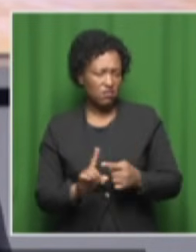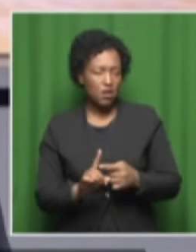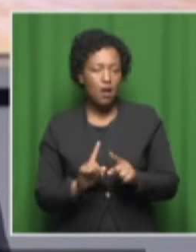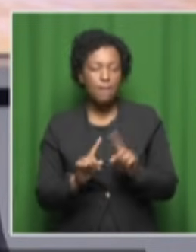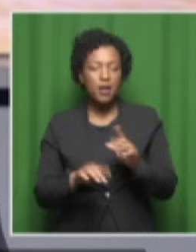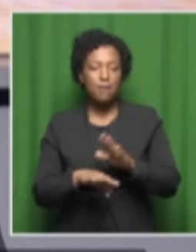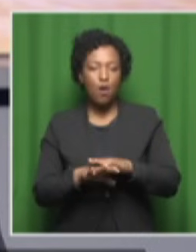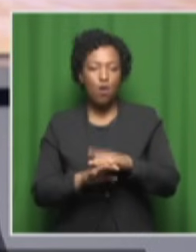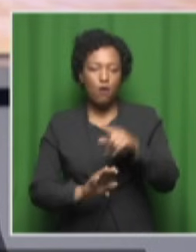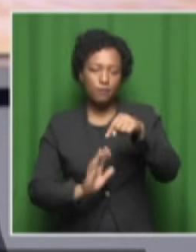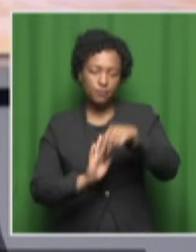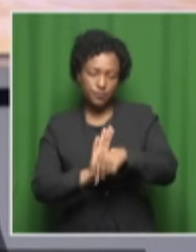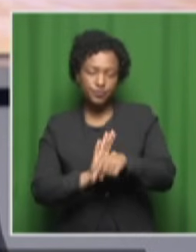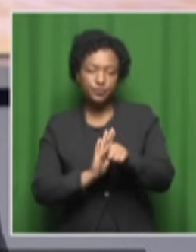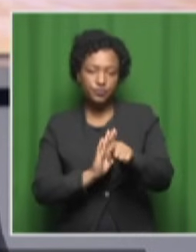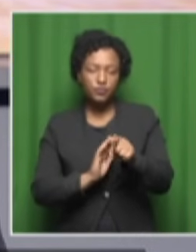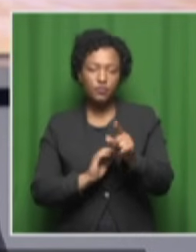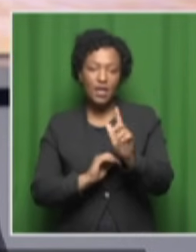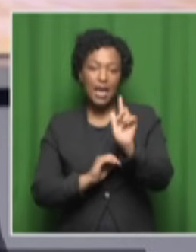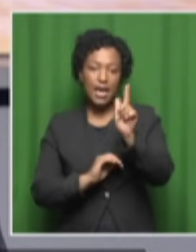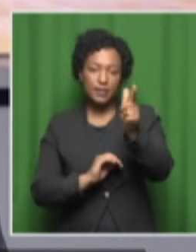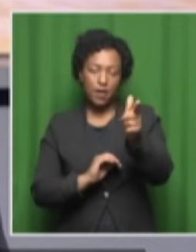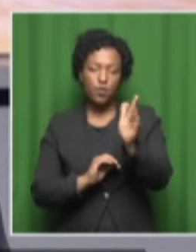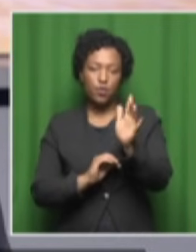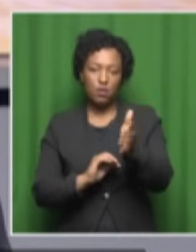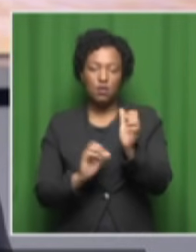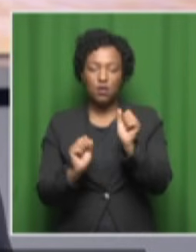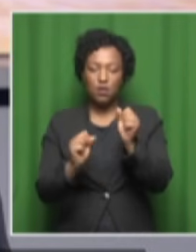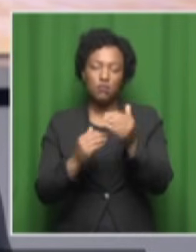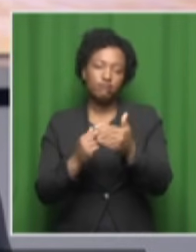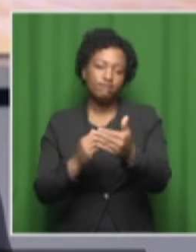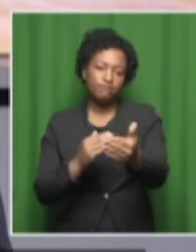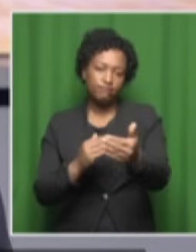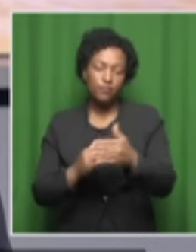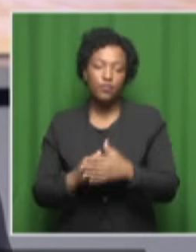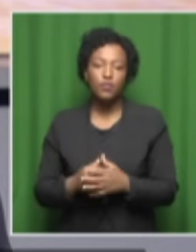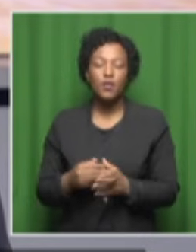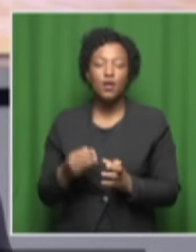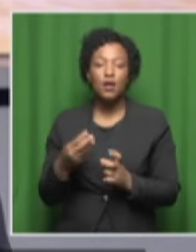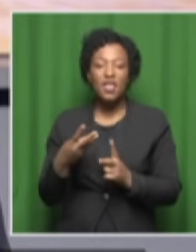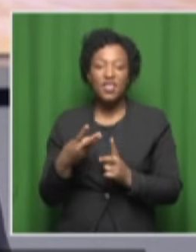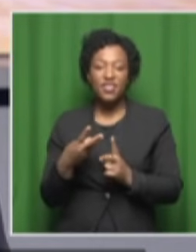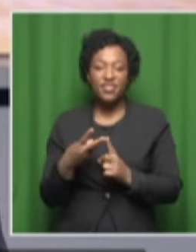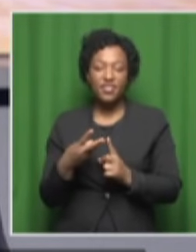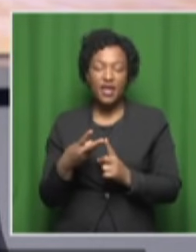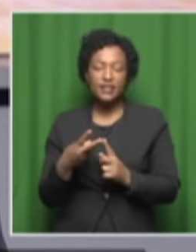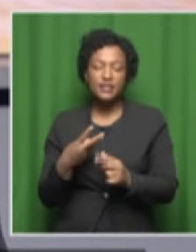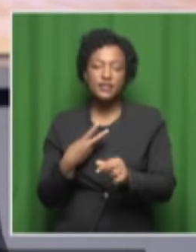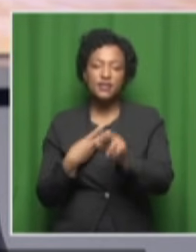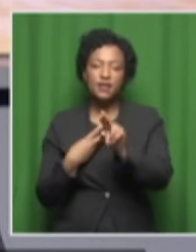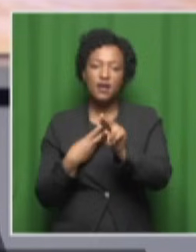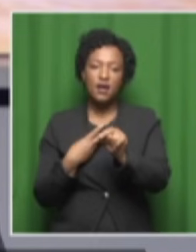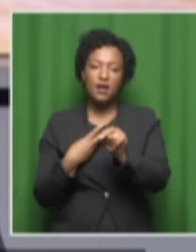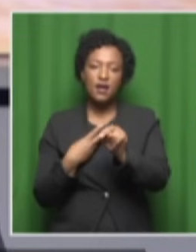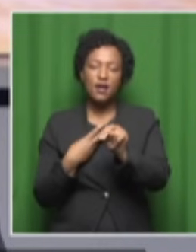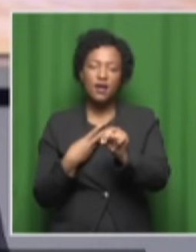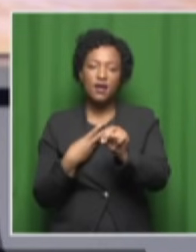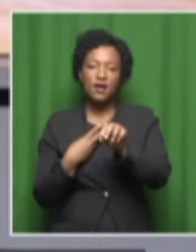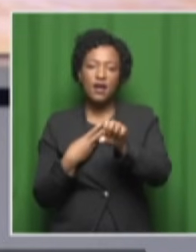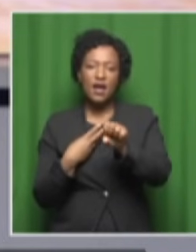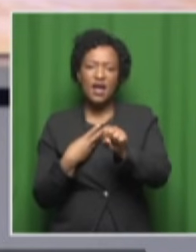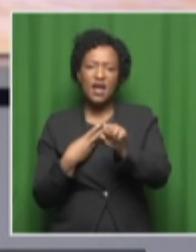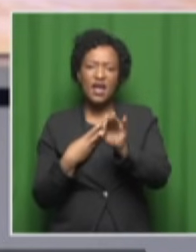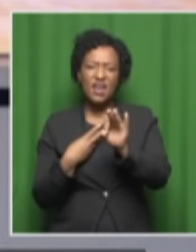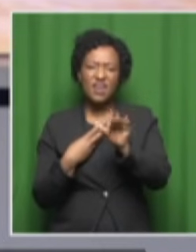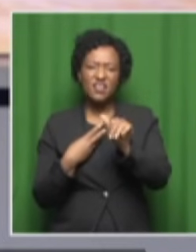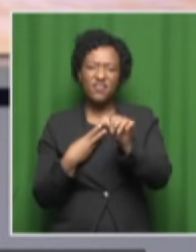details would come up as and when. The third thing is, that the NSFAS has been running a loan scheme